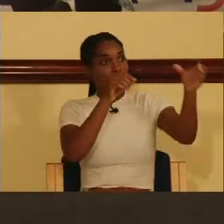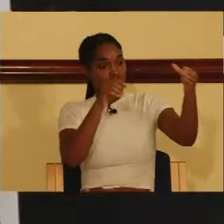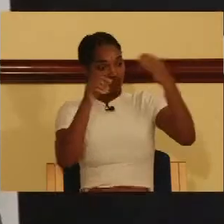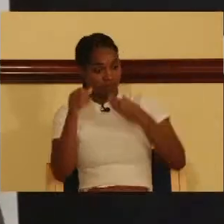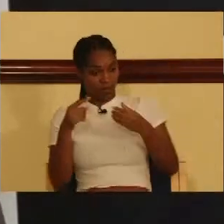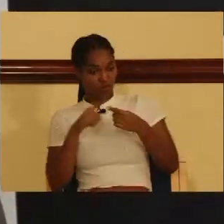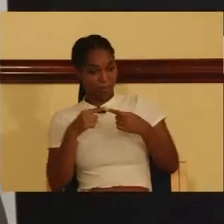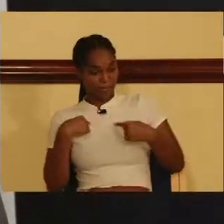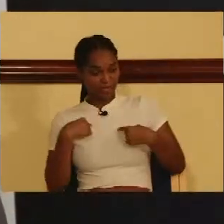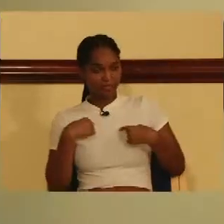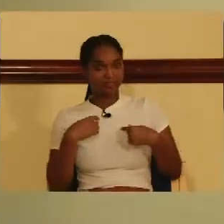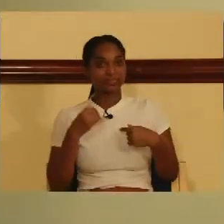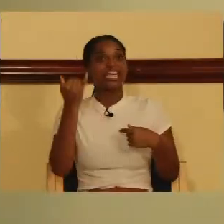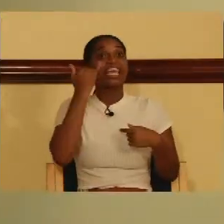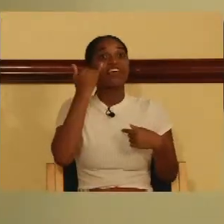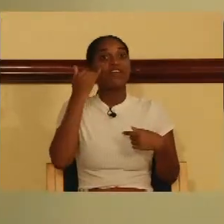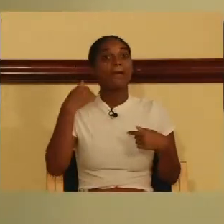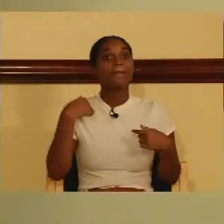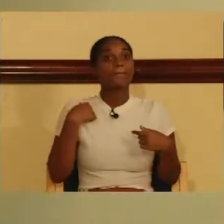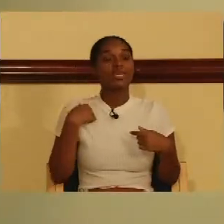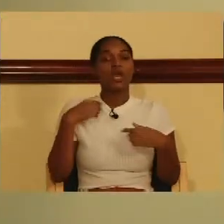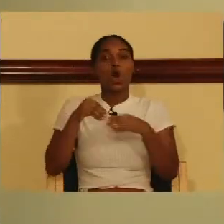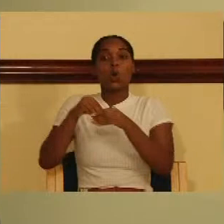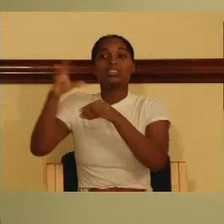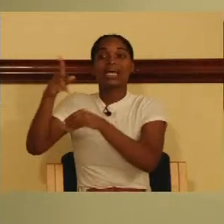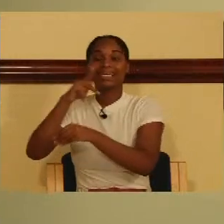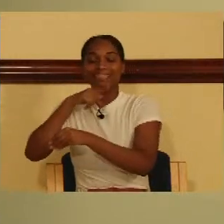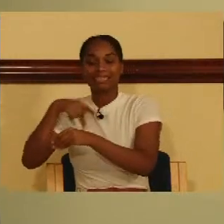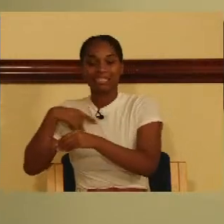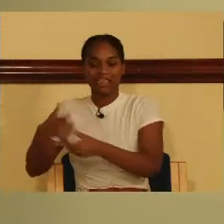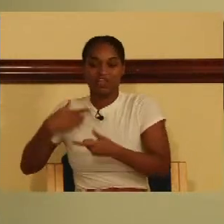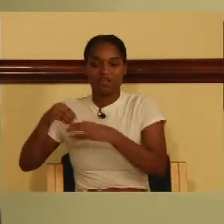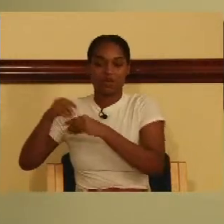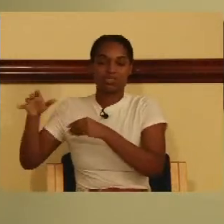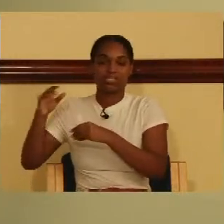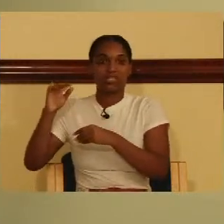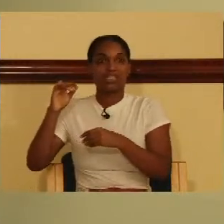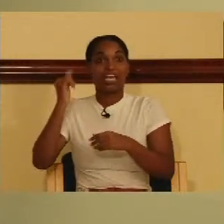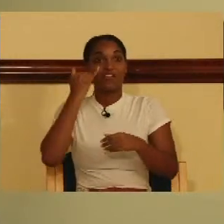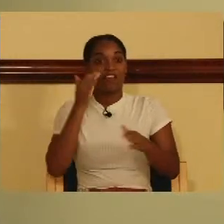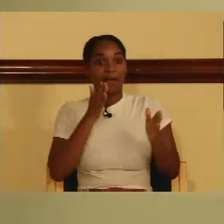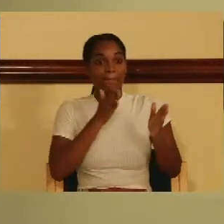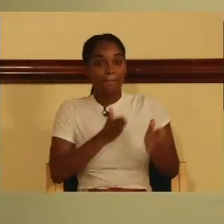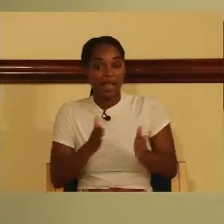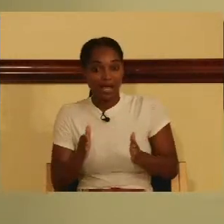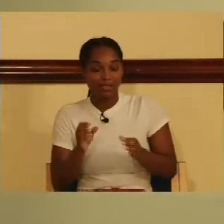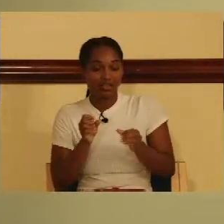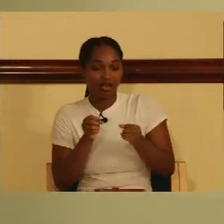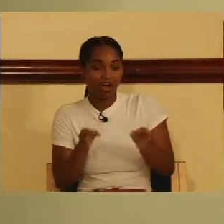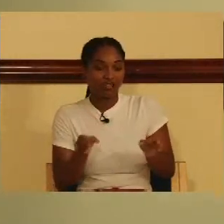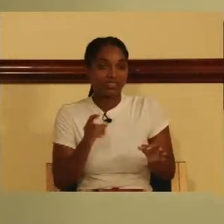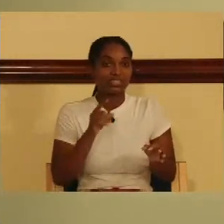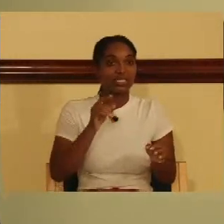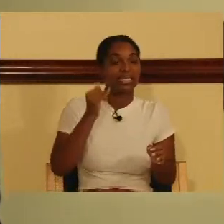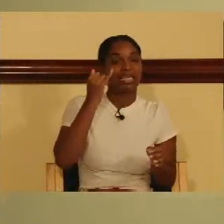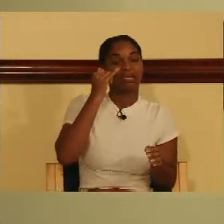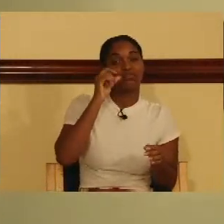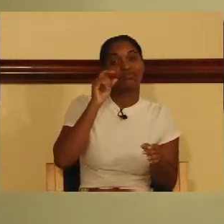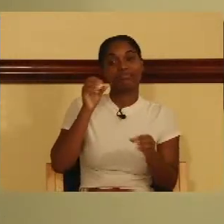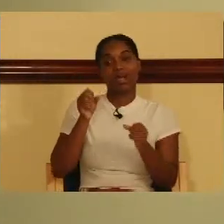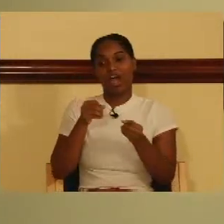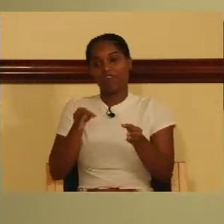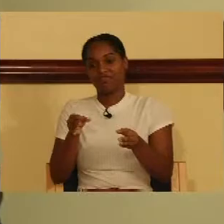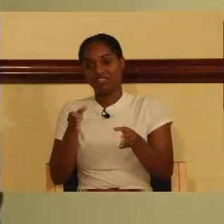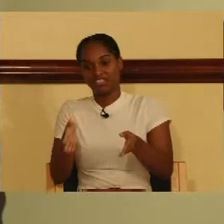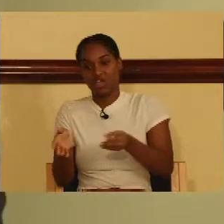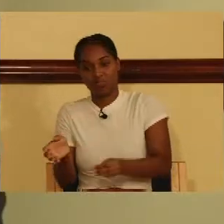Say that again, please. For example, if I'm based outside of Kingston, do I have to find an office, or are there roving officers that would come to help to do that